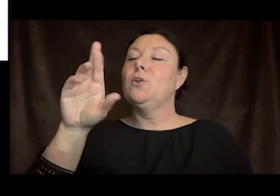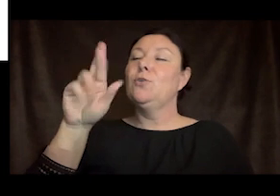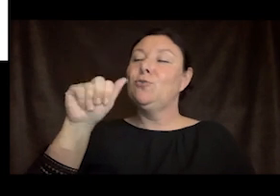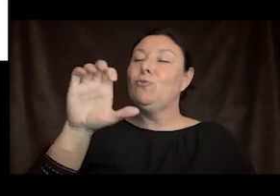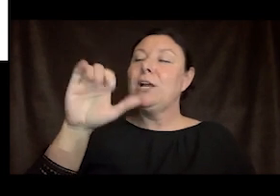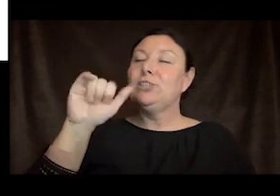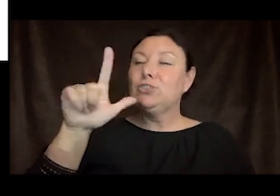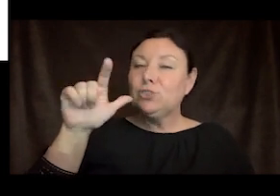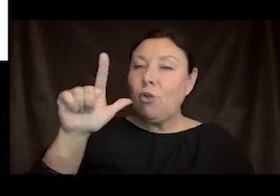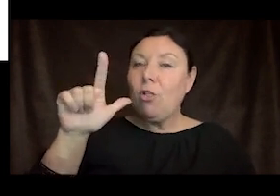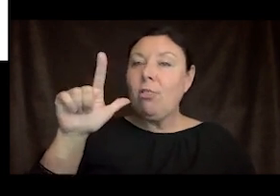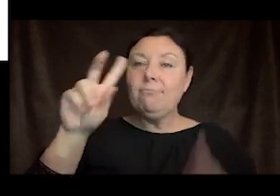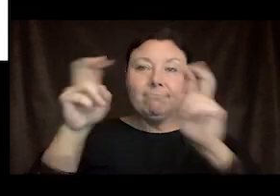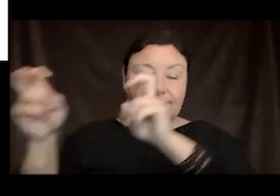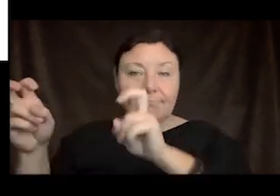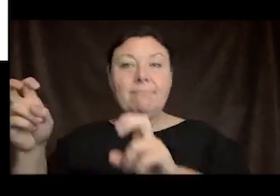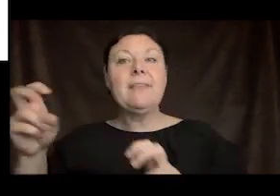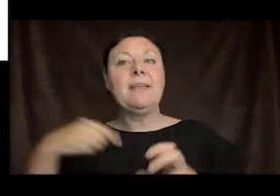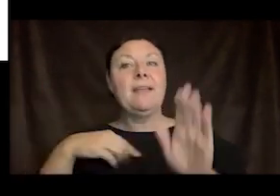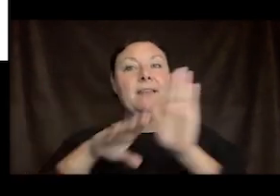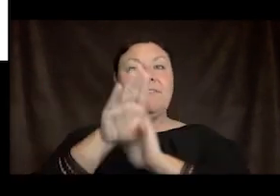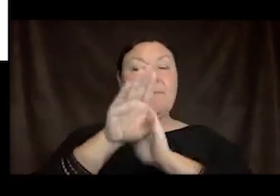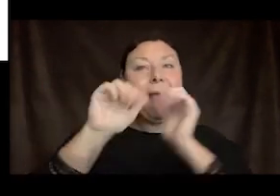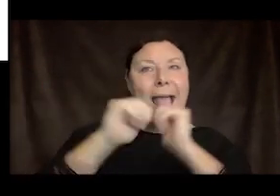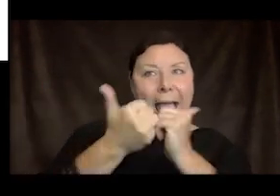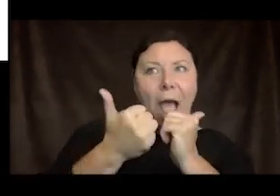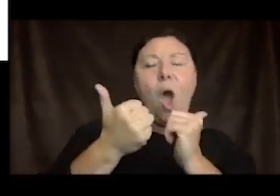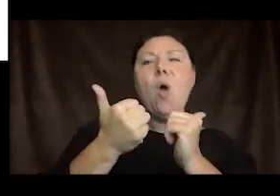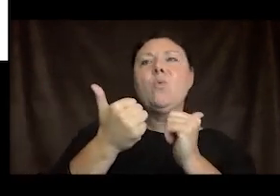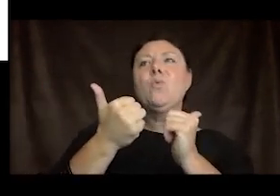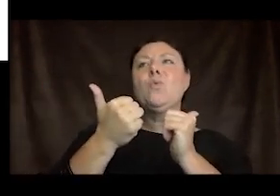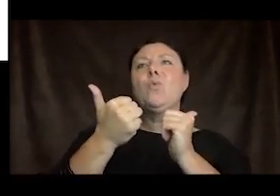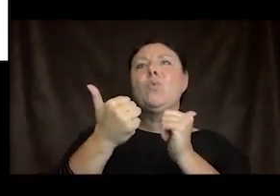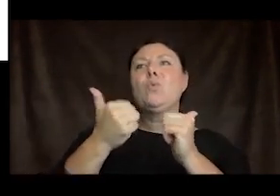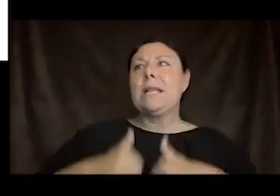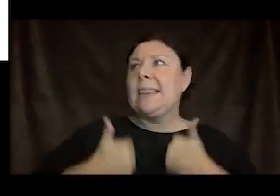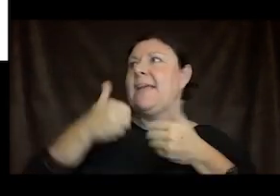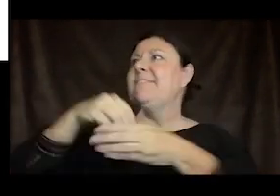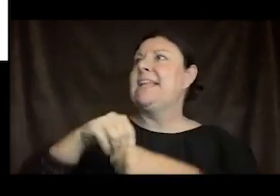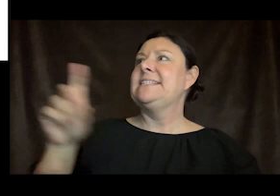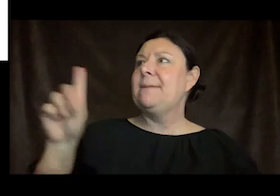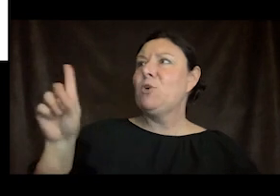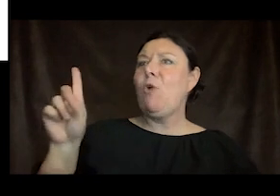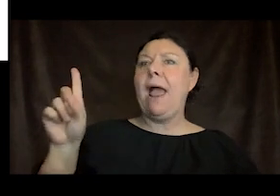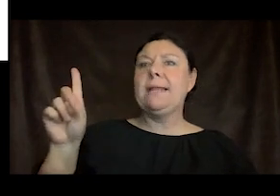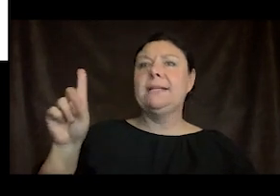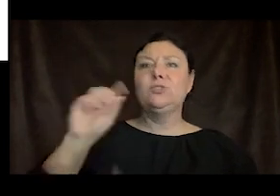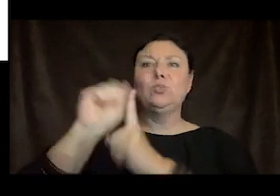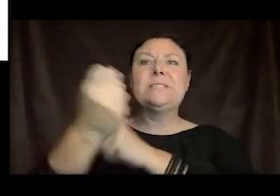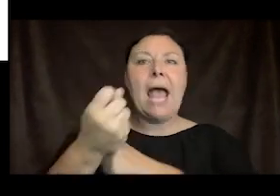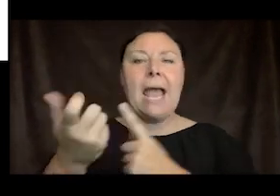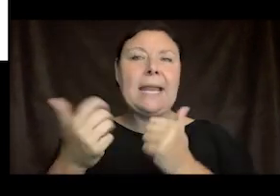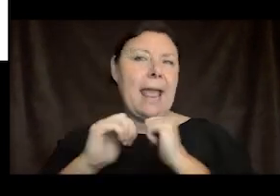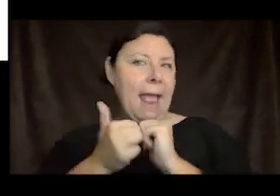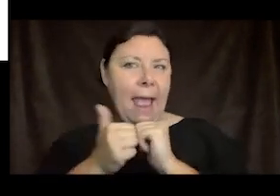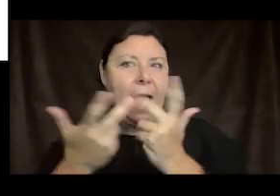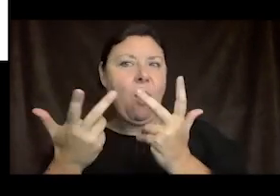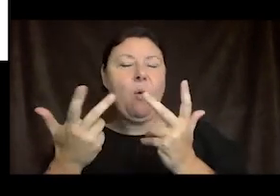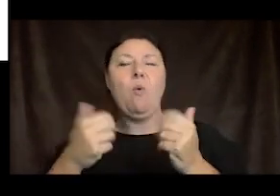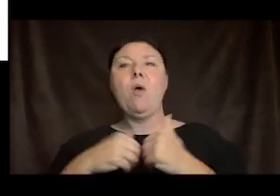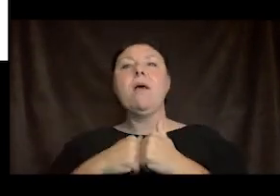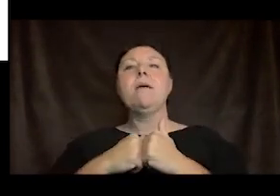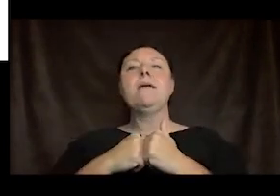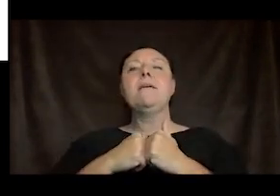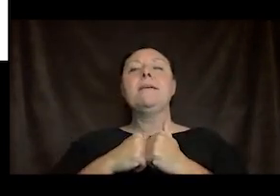means to live in a constitutional democratic society around race, that the same thing simultaneously would be happening